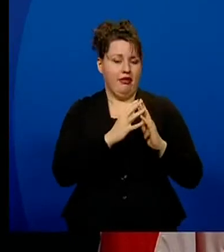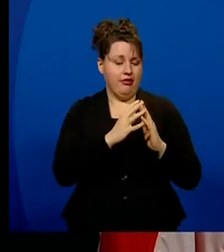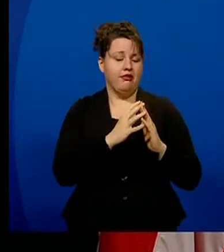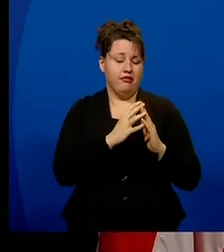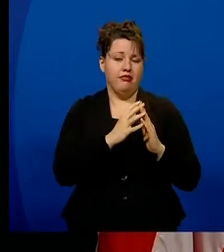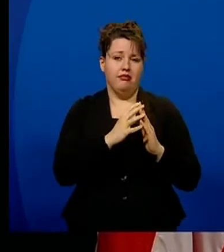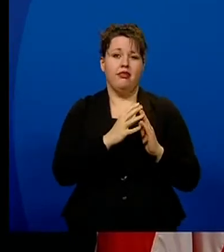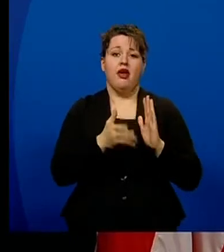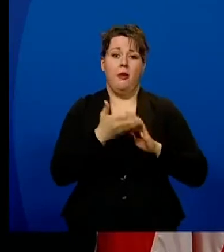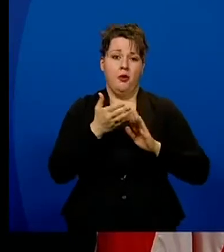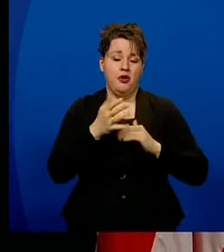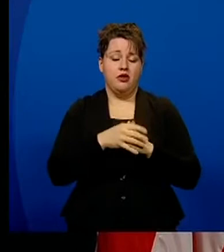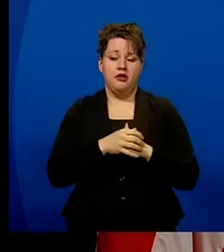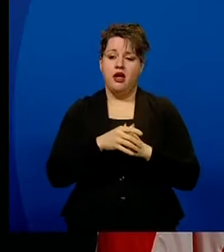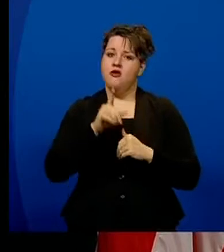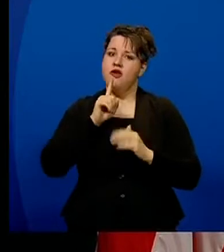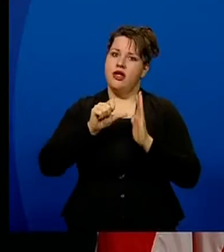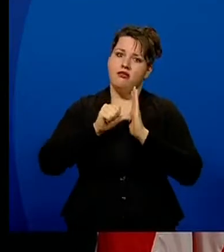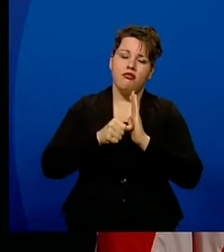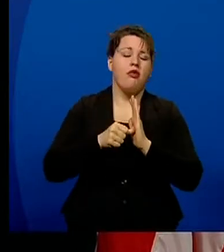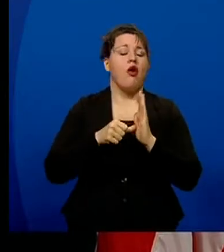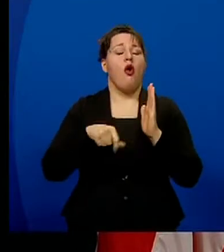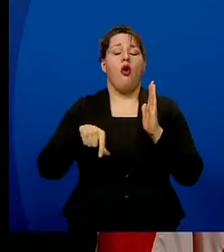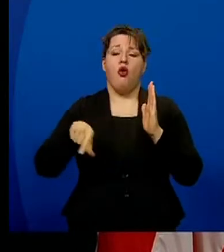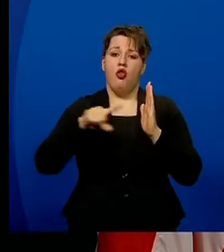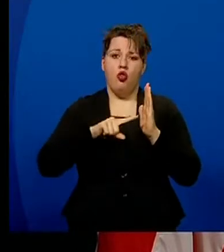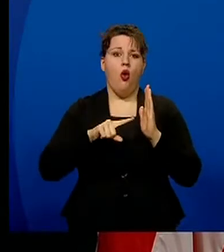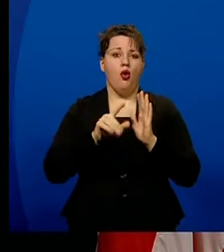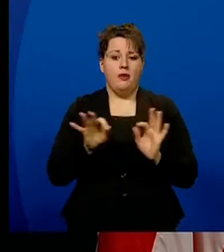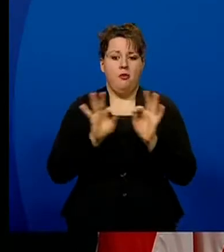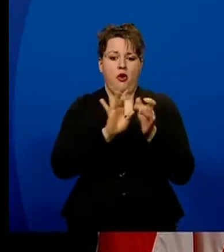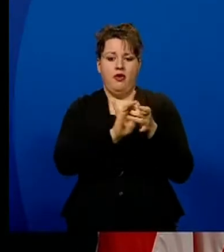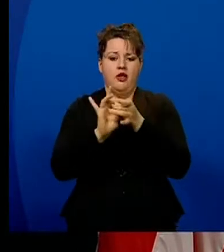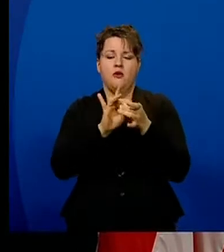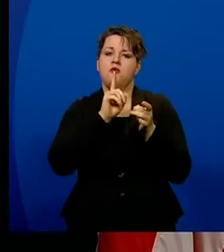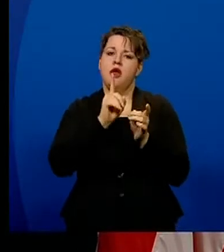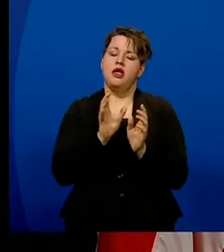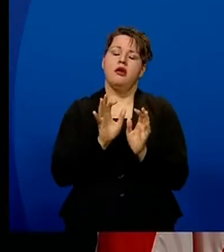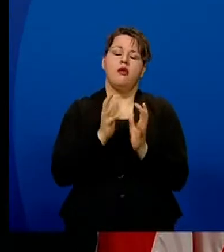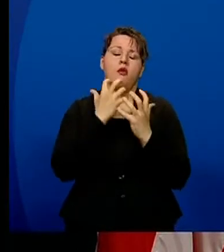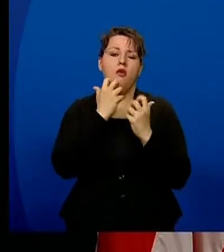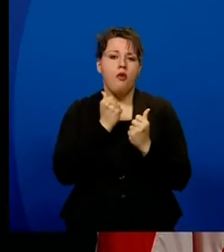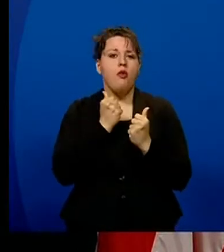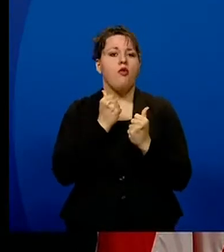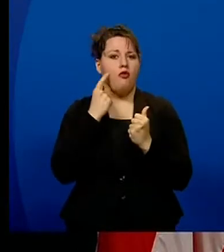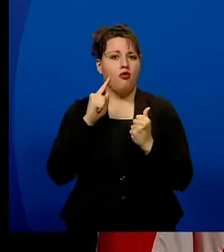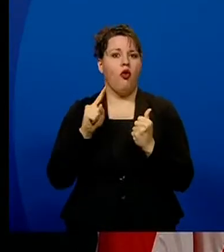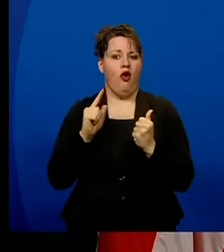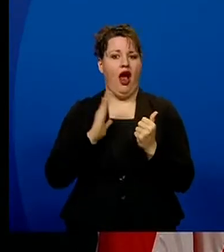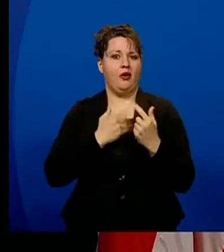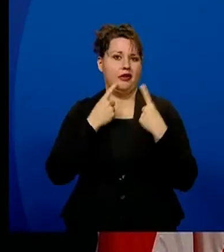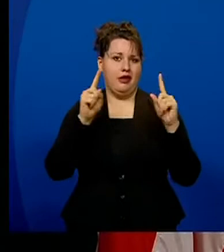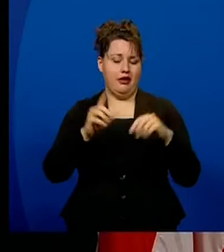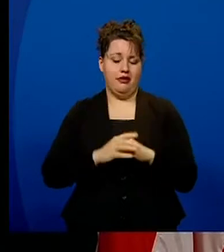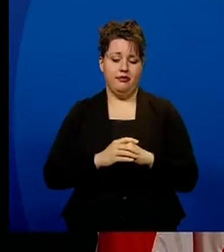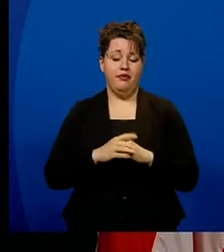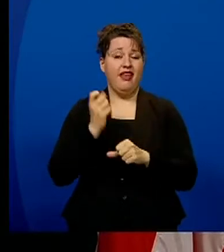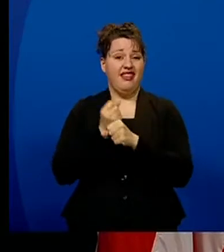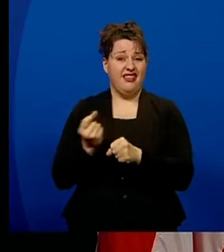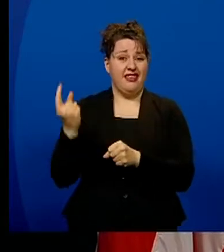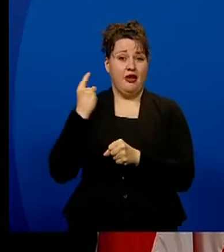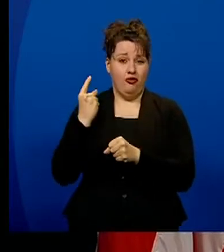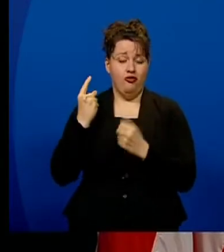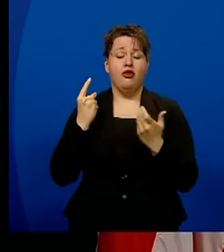these important relationships are imperative to the success of our public health department. 1 year ago today,